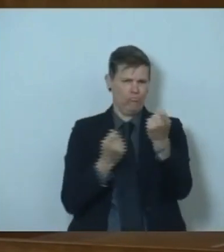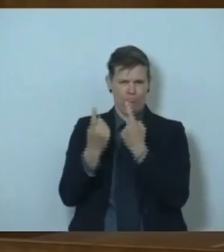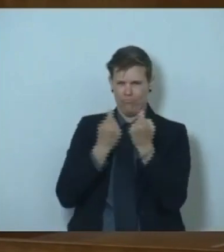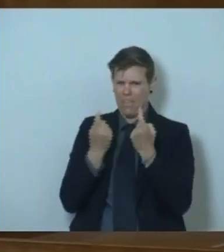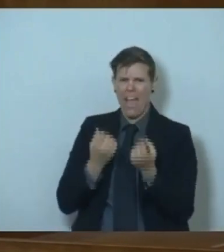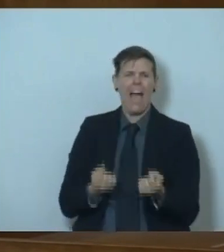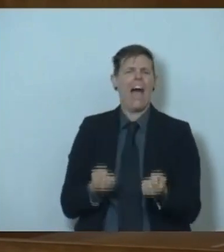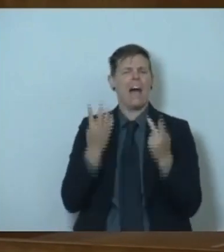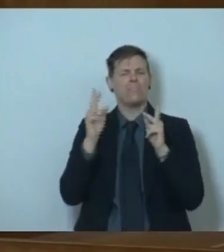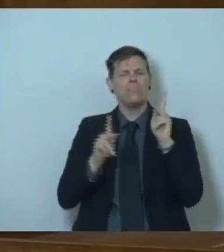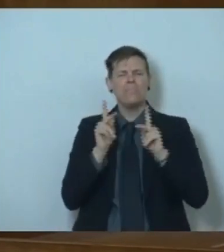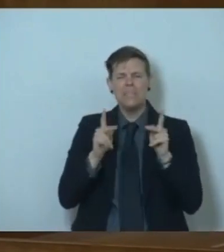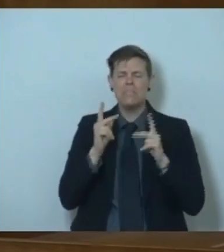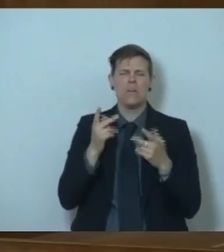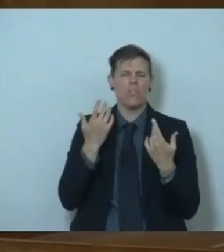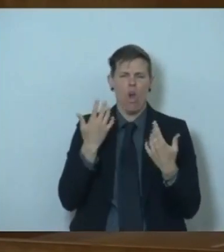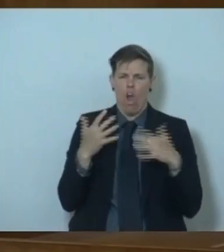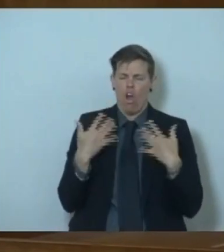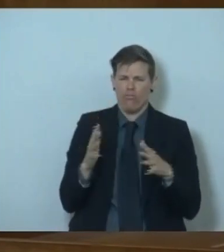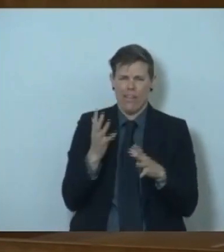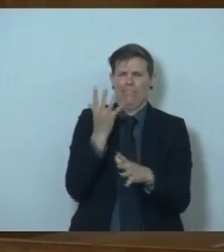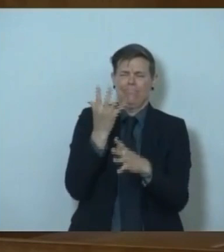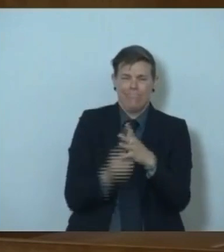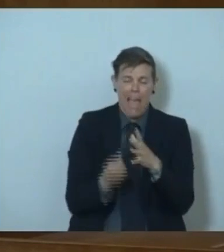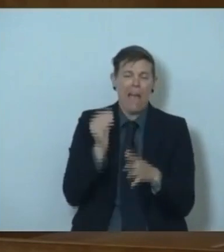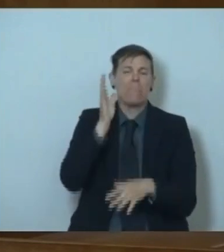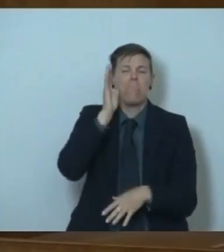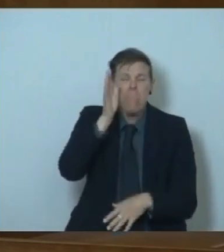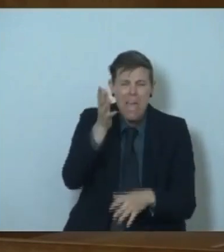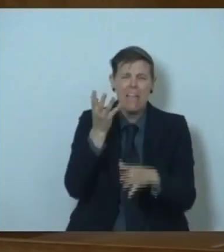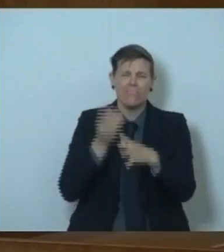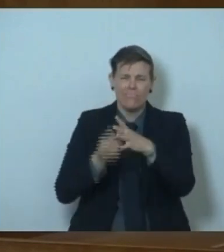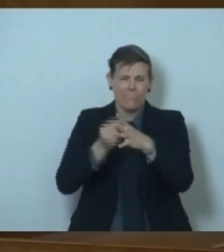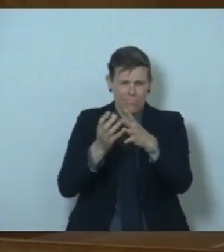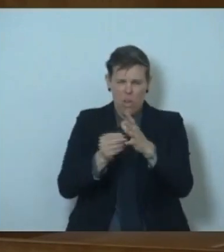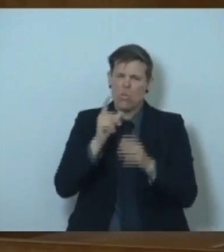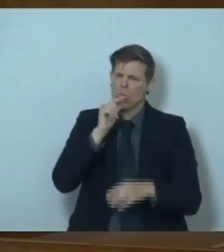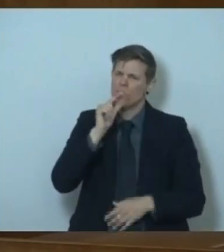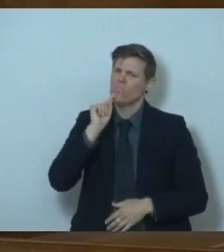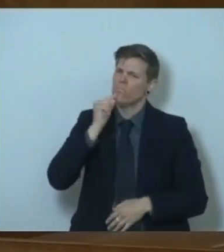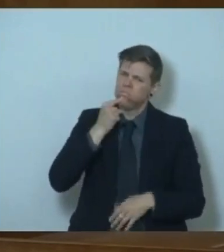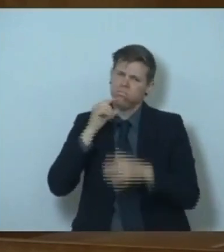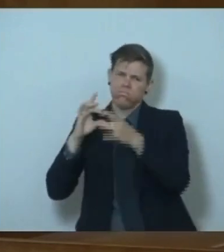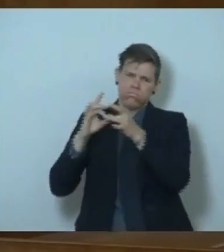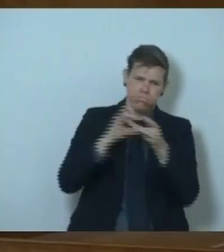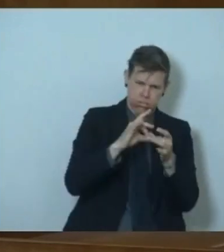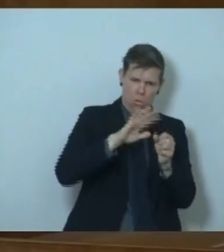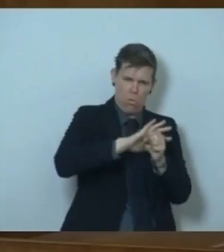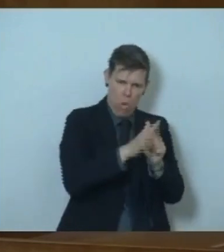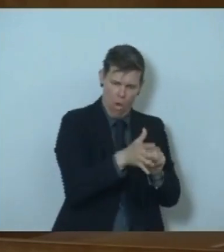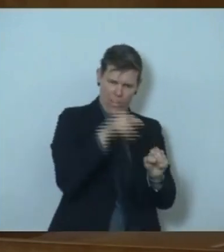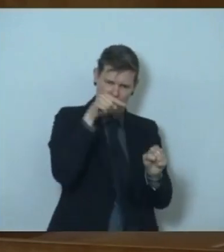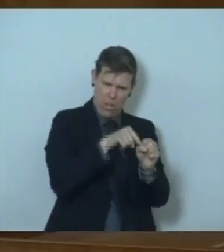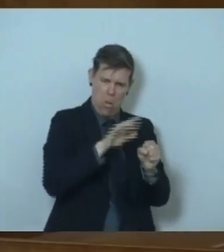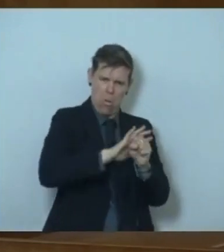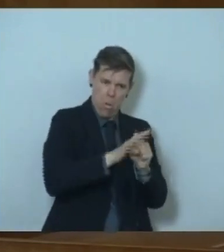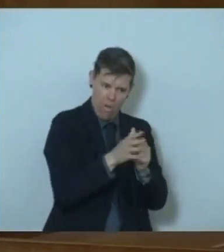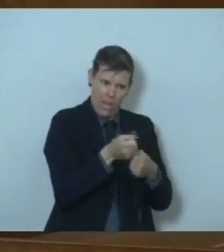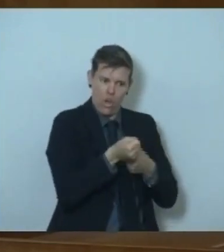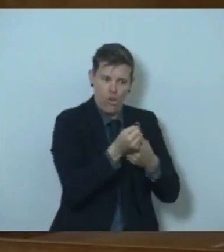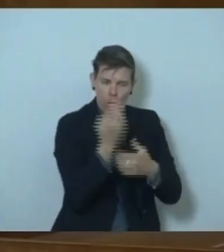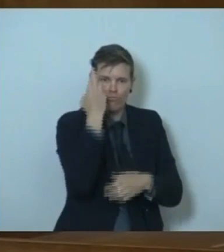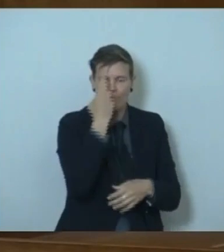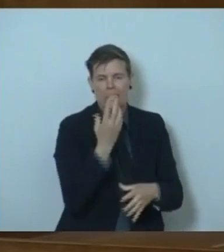these are COVID deaths and how many are not. And, often we know at the time a patient passes away that it was COVID. We have